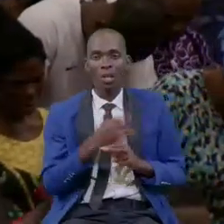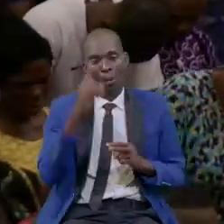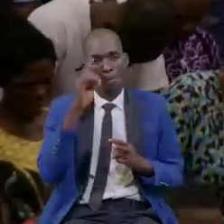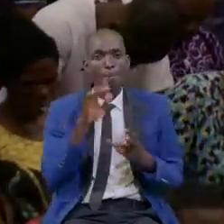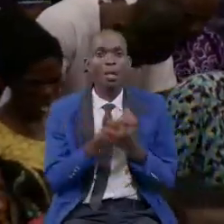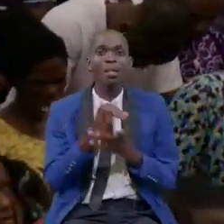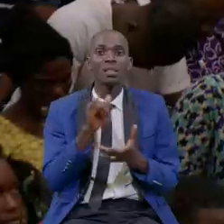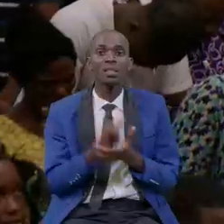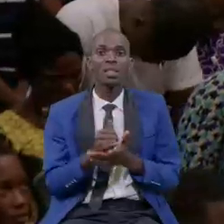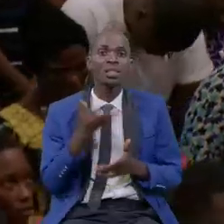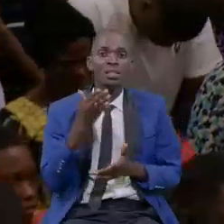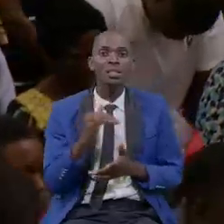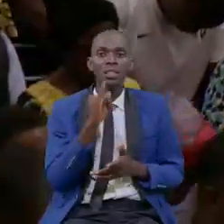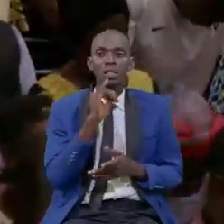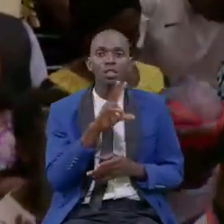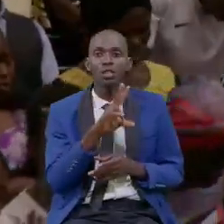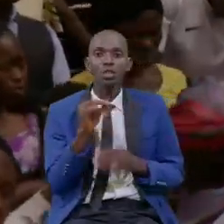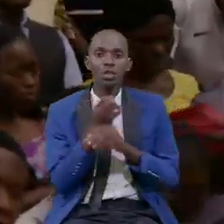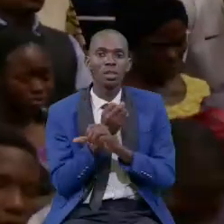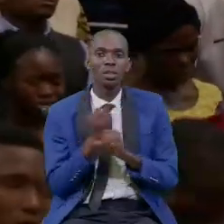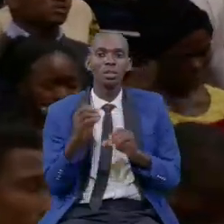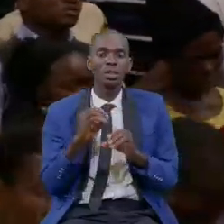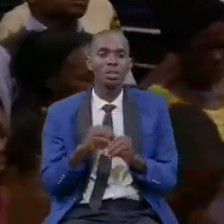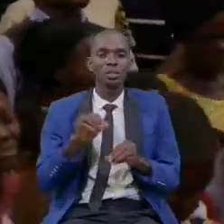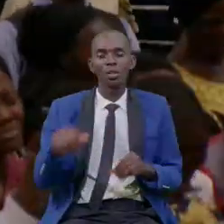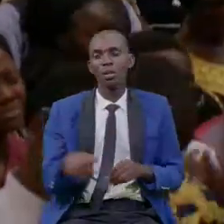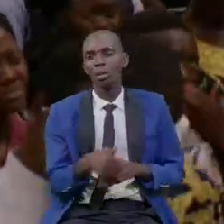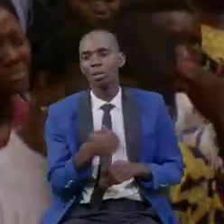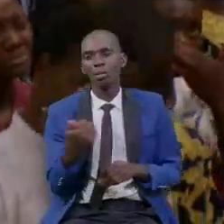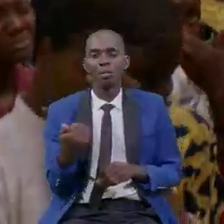that there's no salvation in any other,